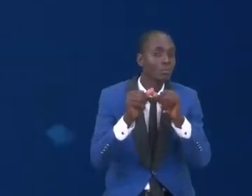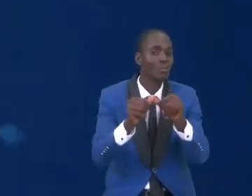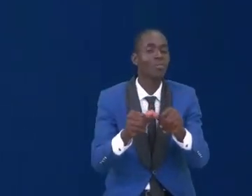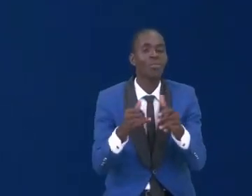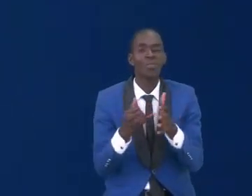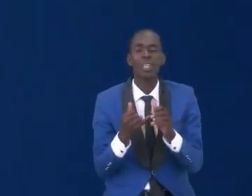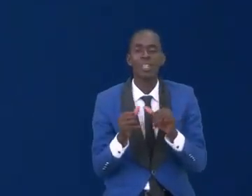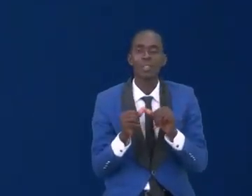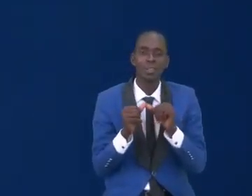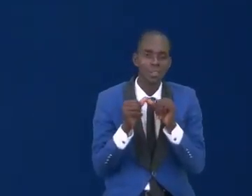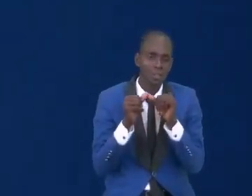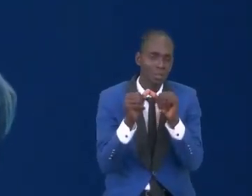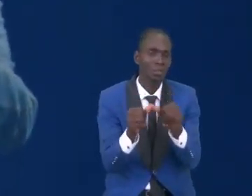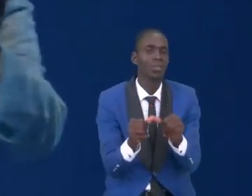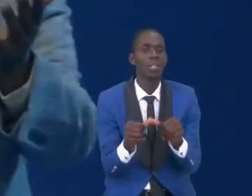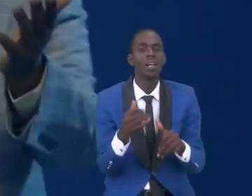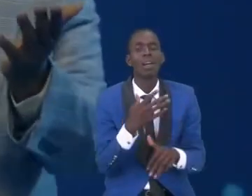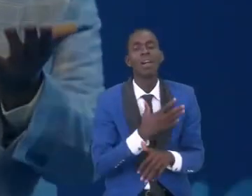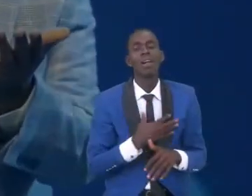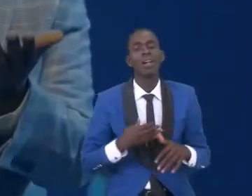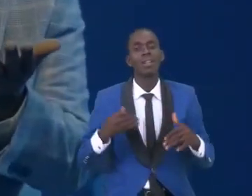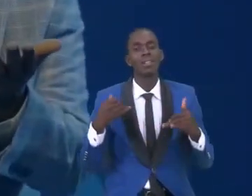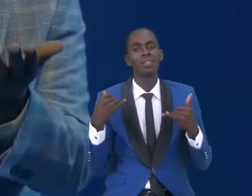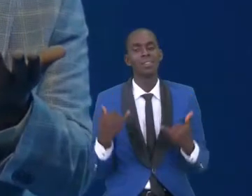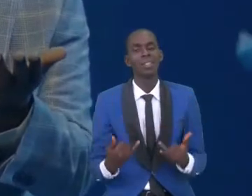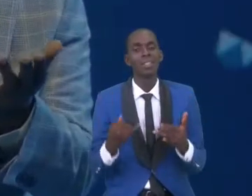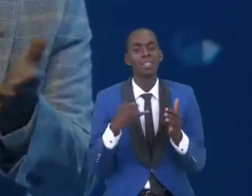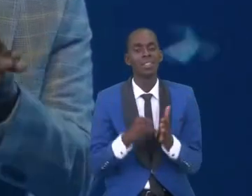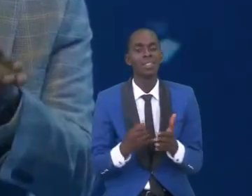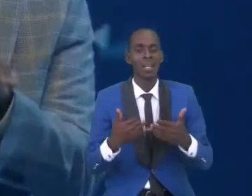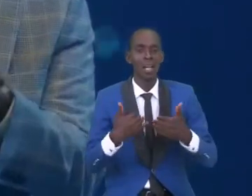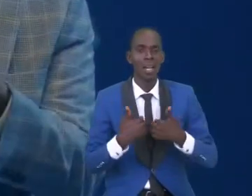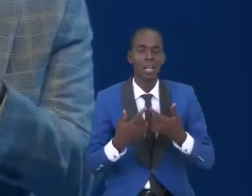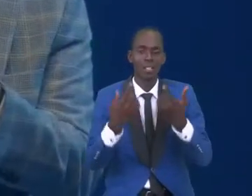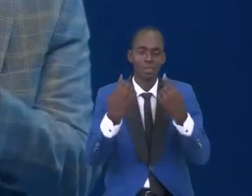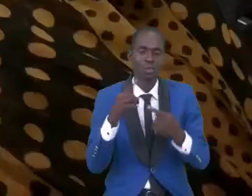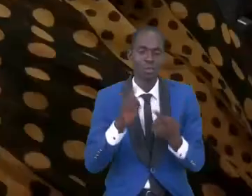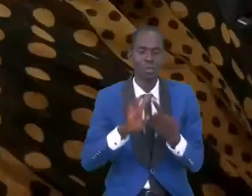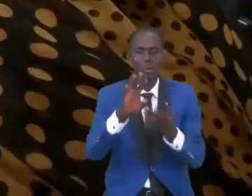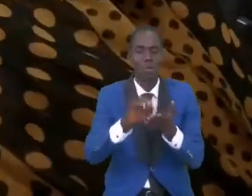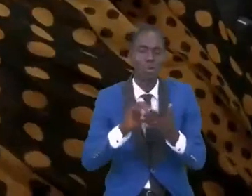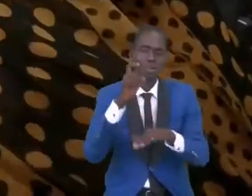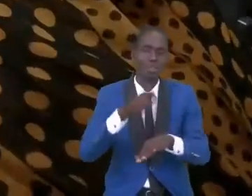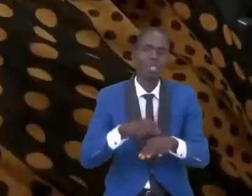it continues, and now it has come to your turn.